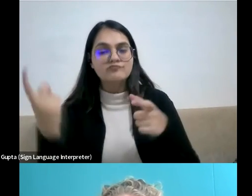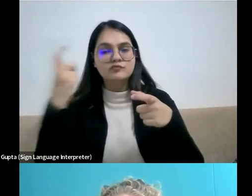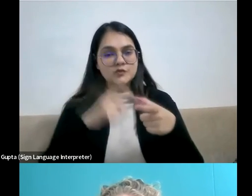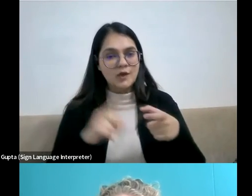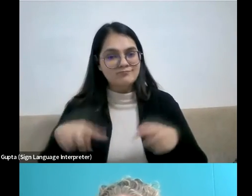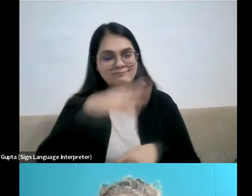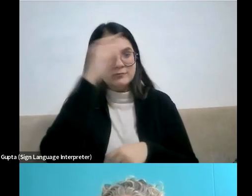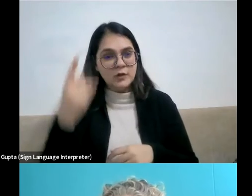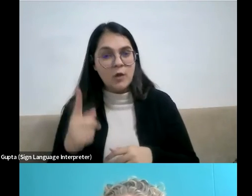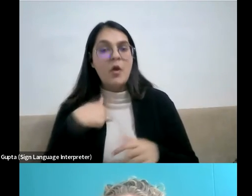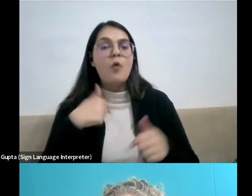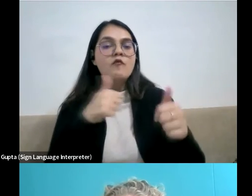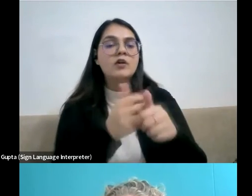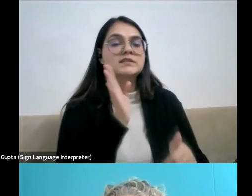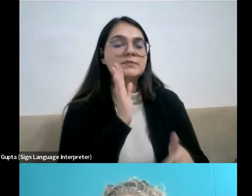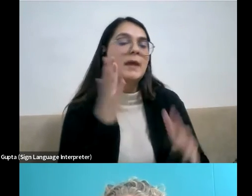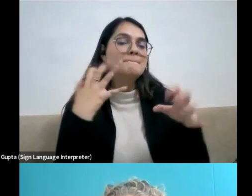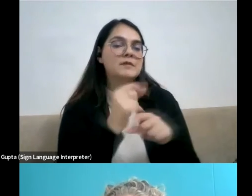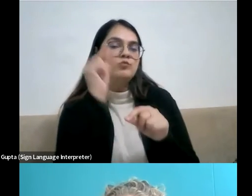today can follow along and